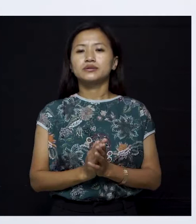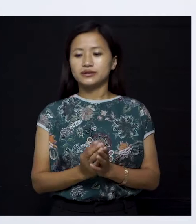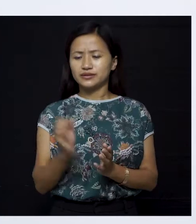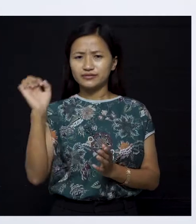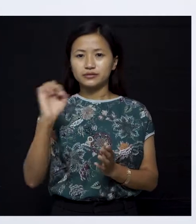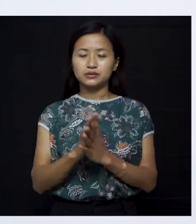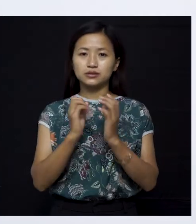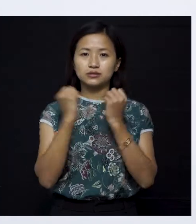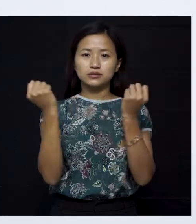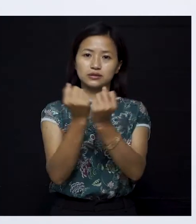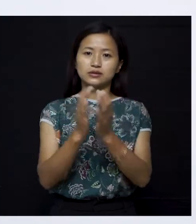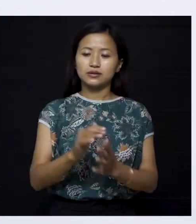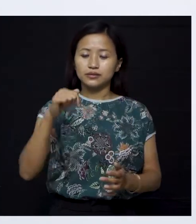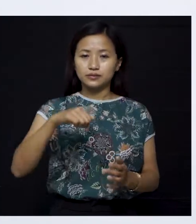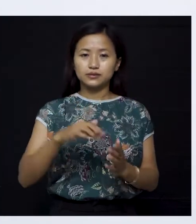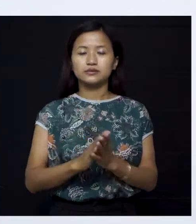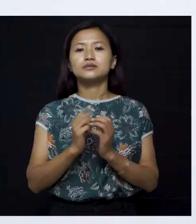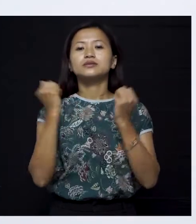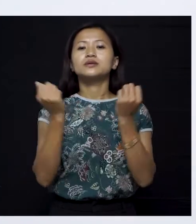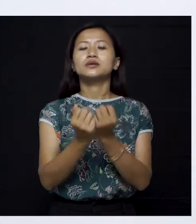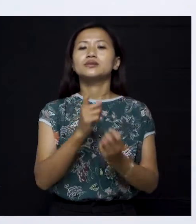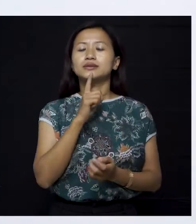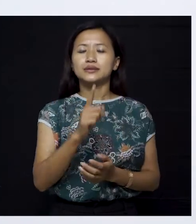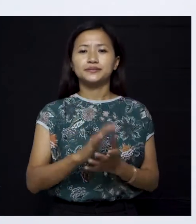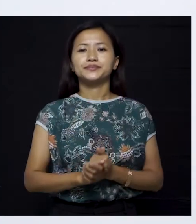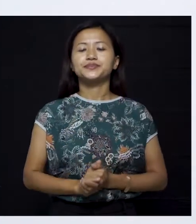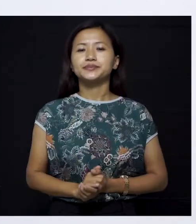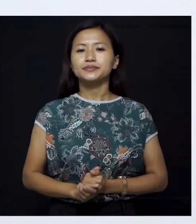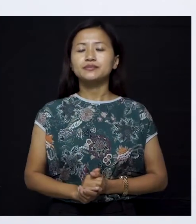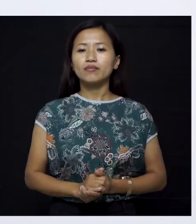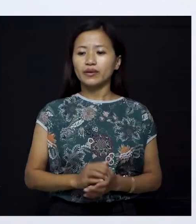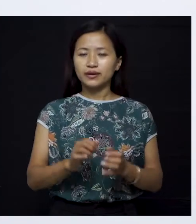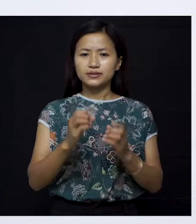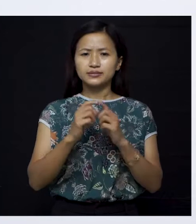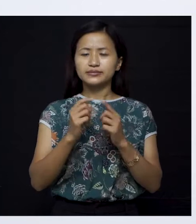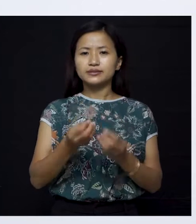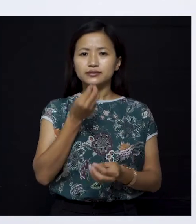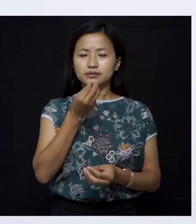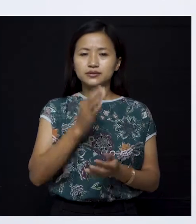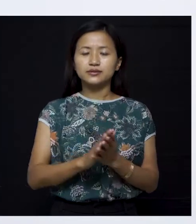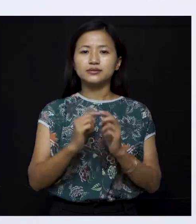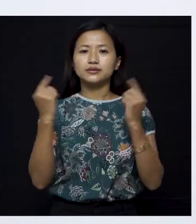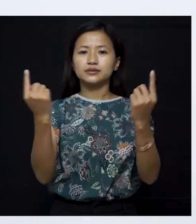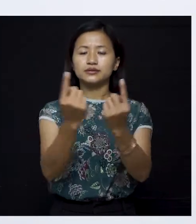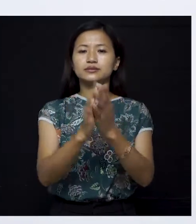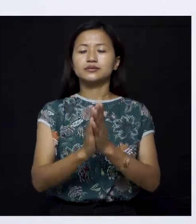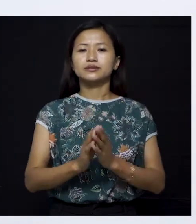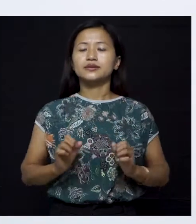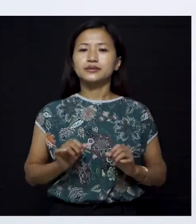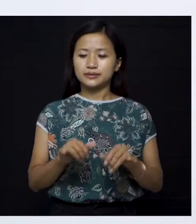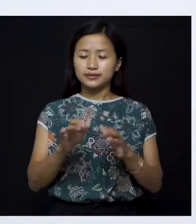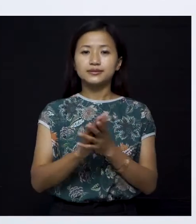the society, in the present society, we see that. And here the kitchen setting was already discussed, so I'm not going to discuss on that